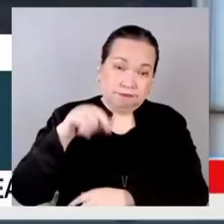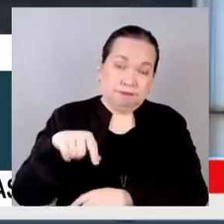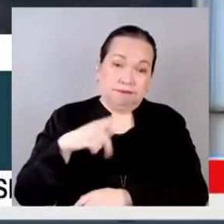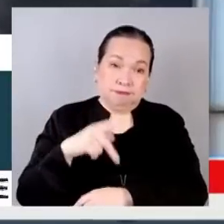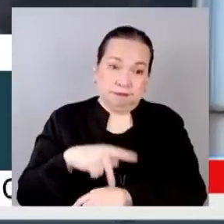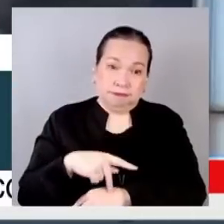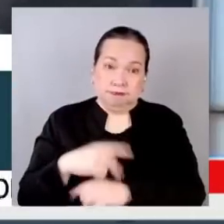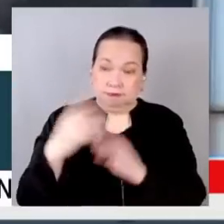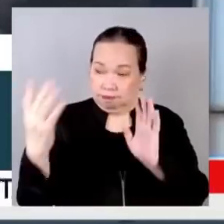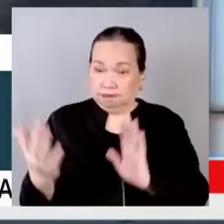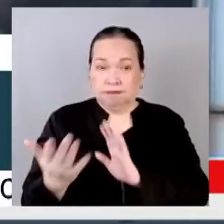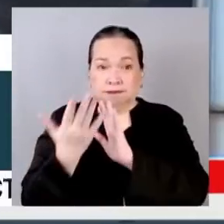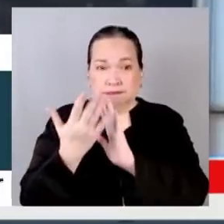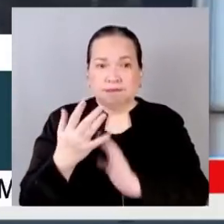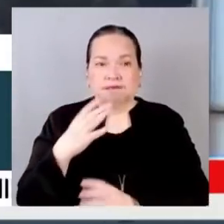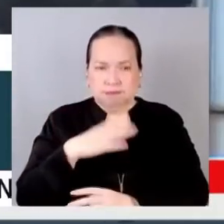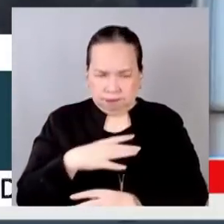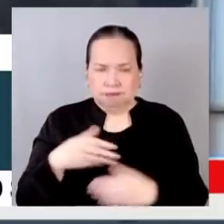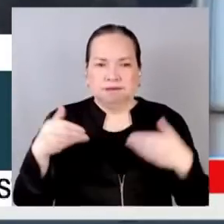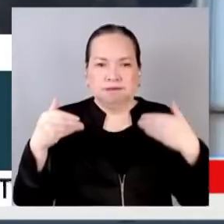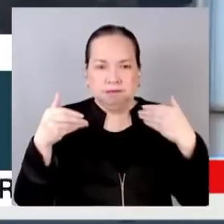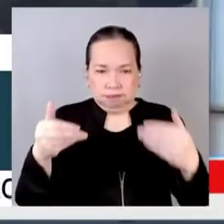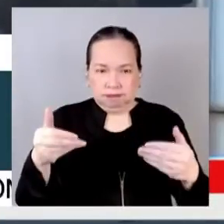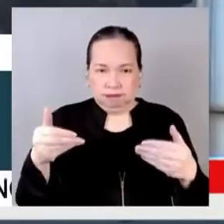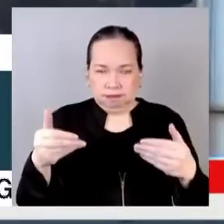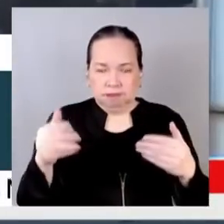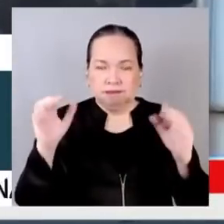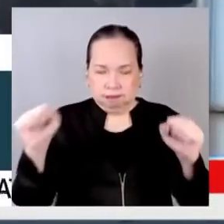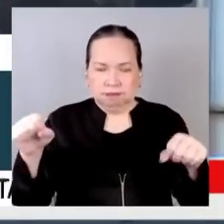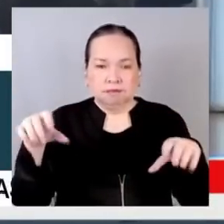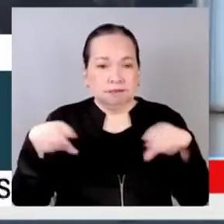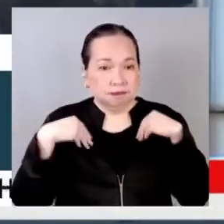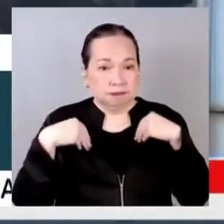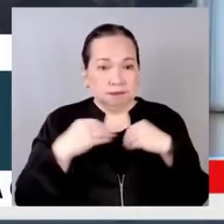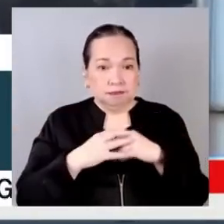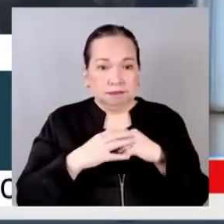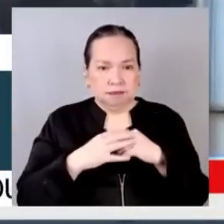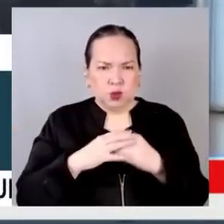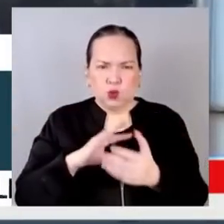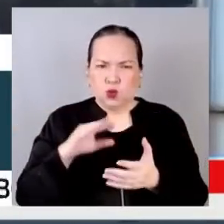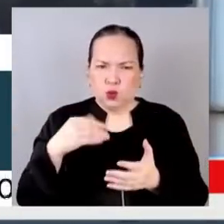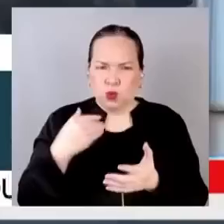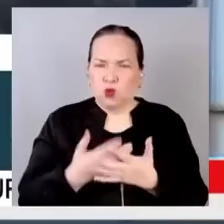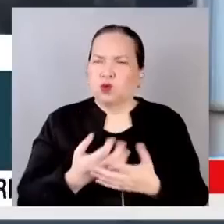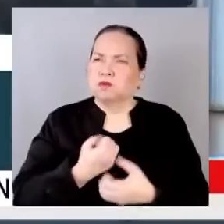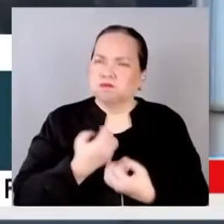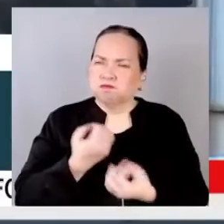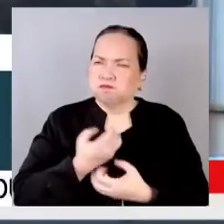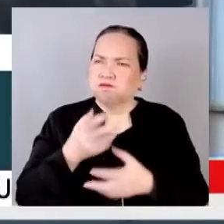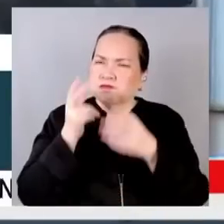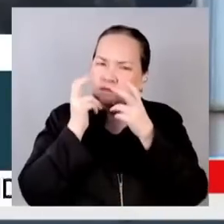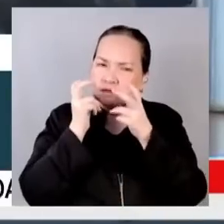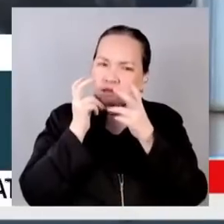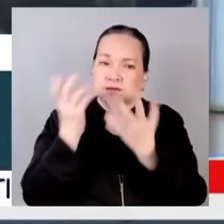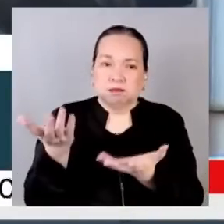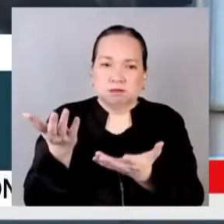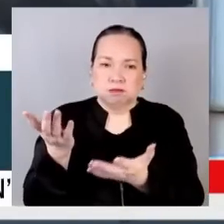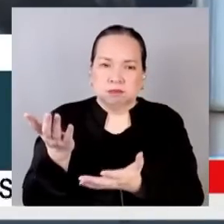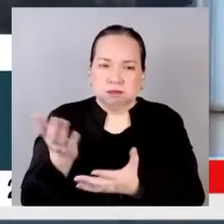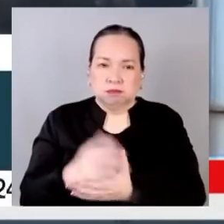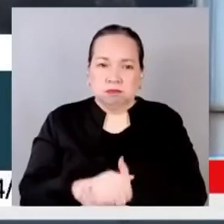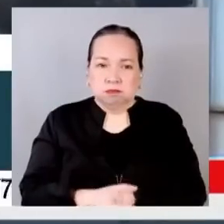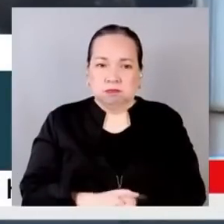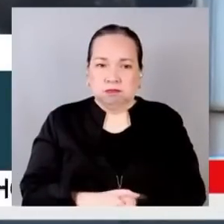physically, then by all means, we will entertain. Lahat na gusto niya sasabihin, pakikinggan po natin.